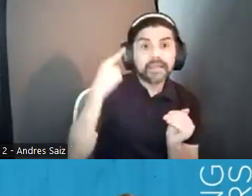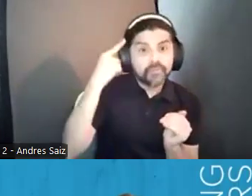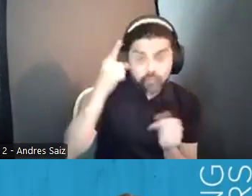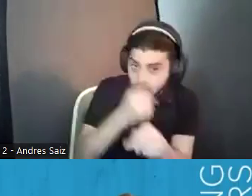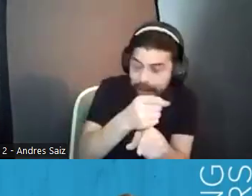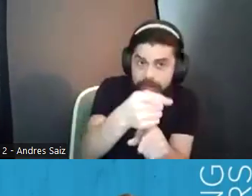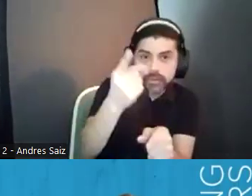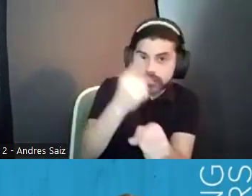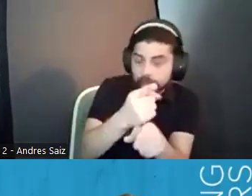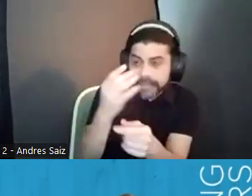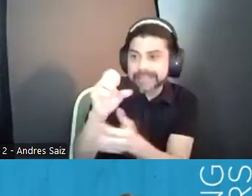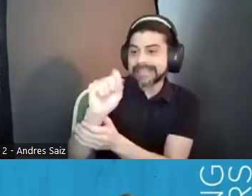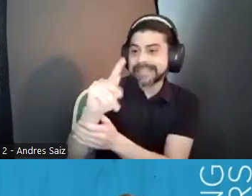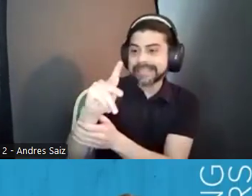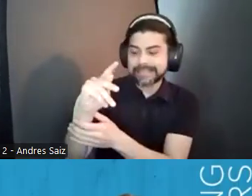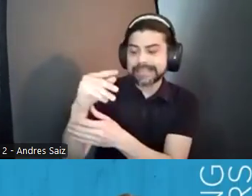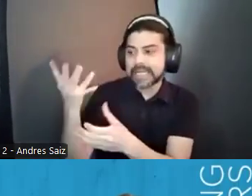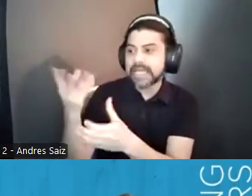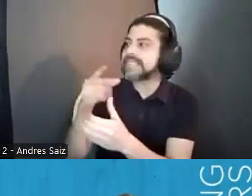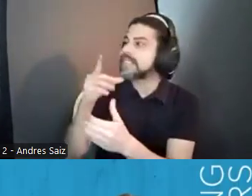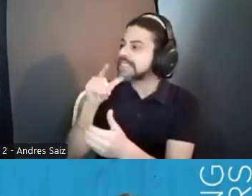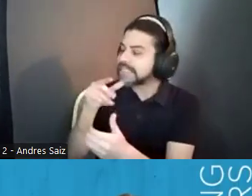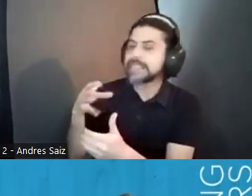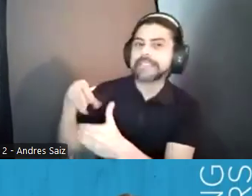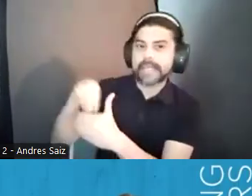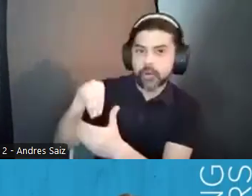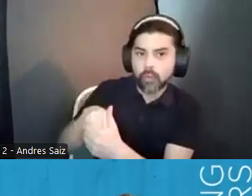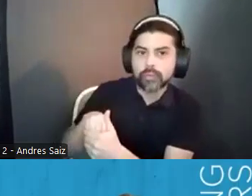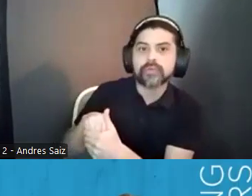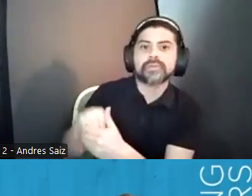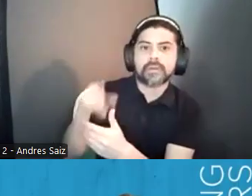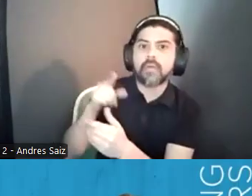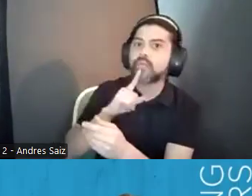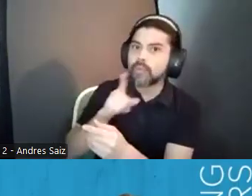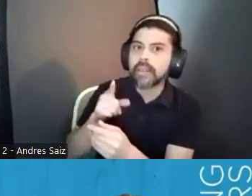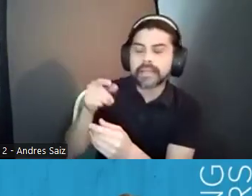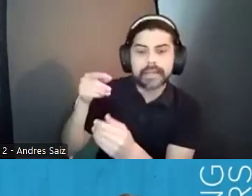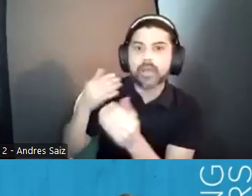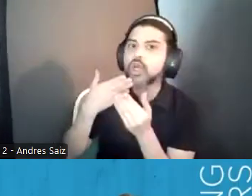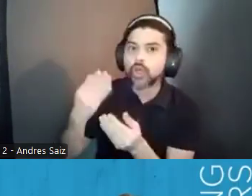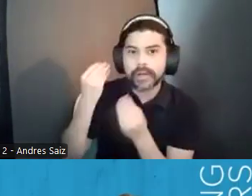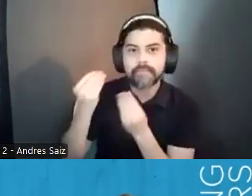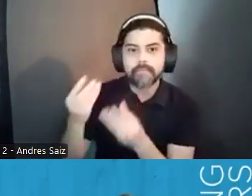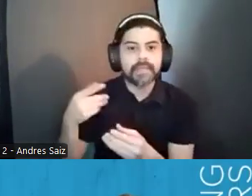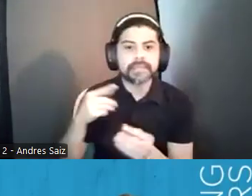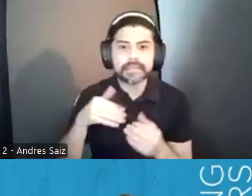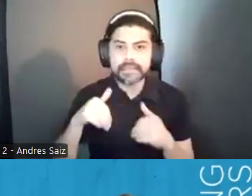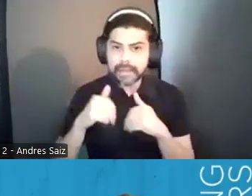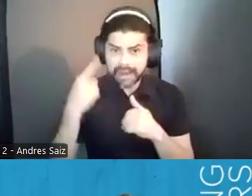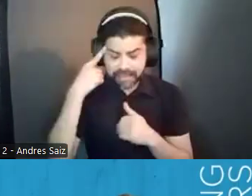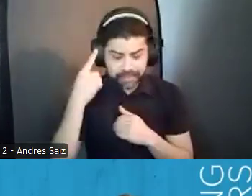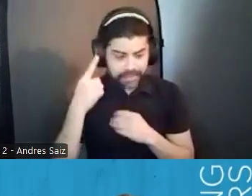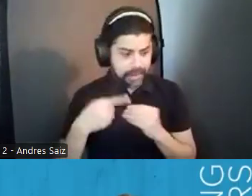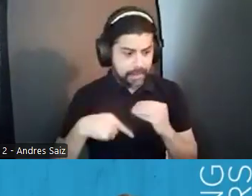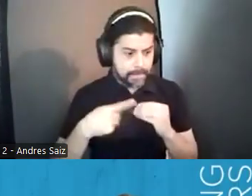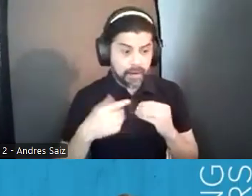are engaged one way or another. But I'm really thinking about as we truly assessing, how much of an